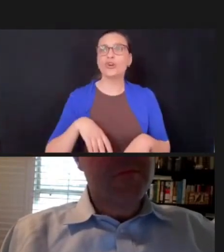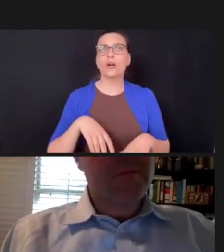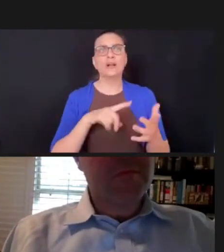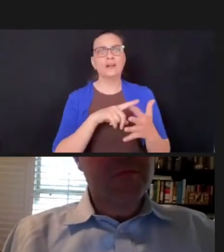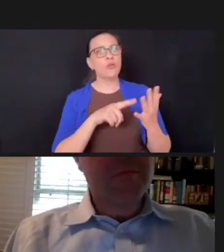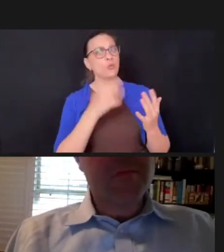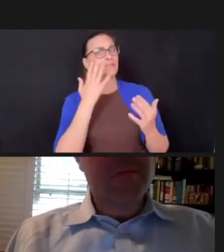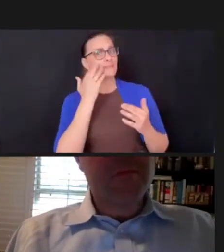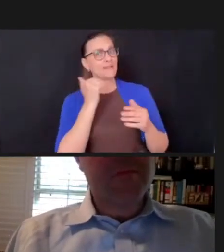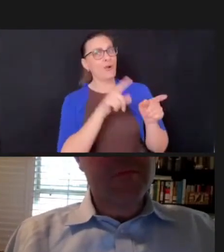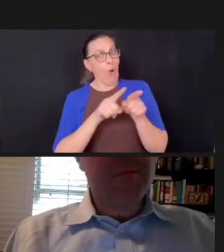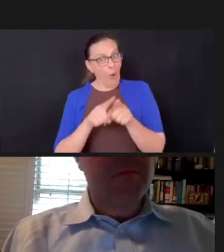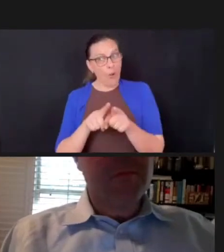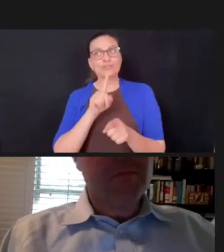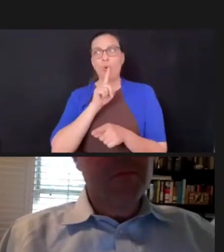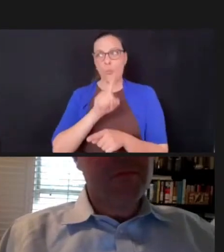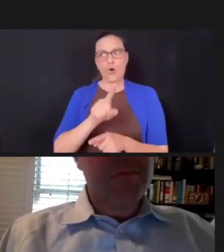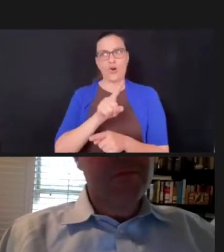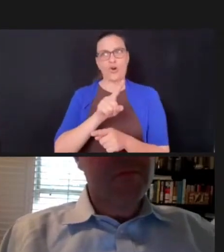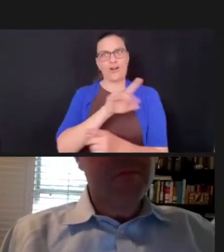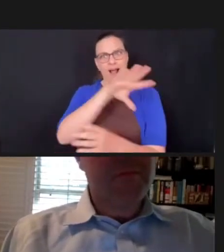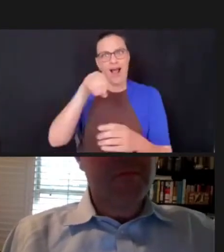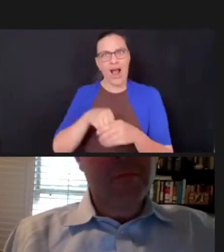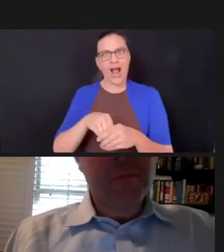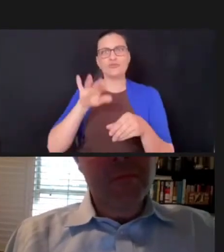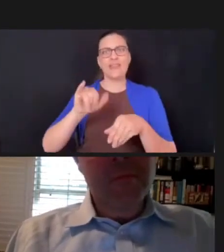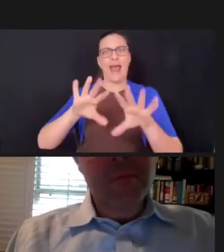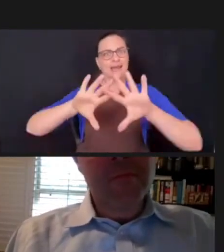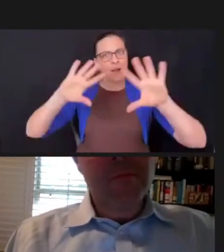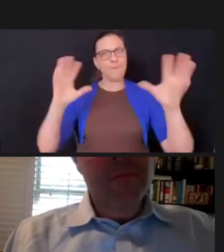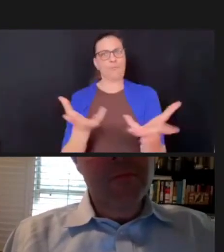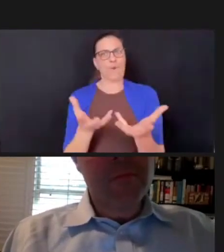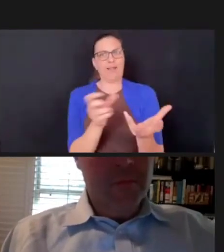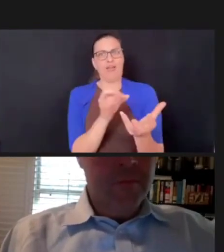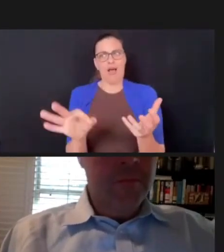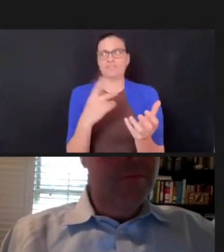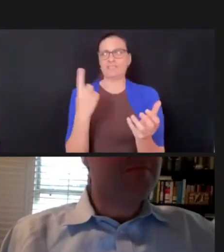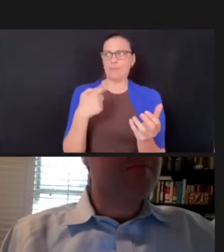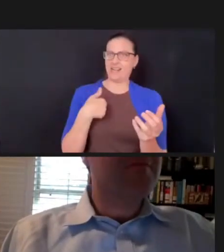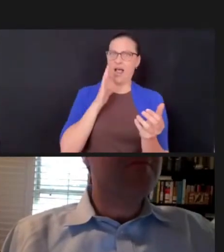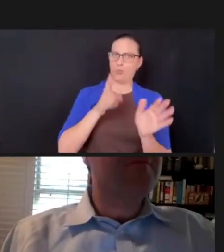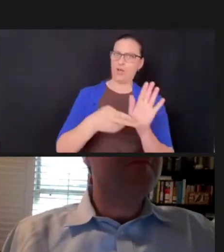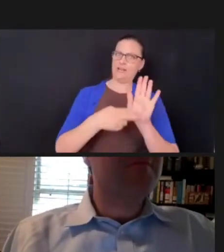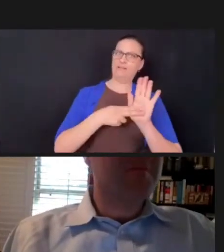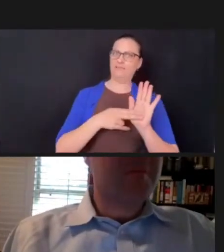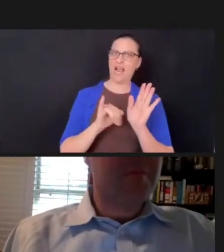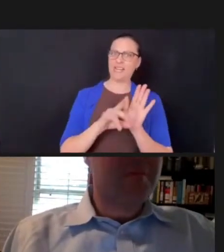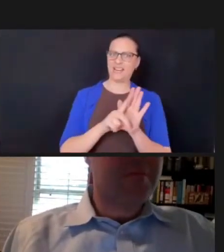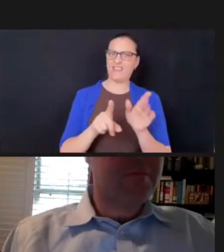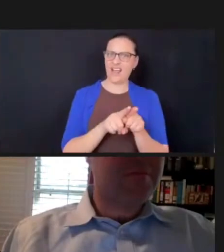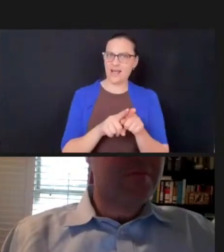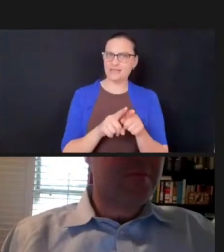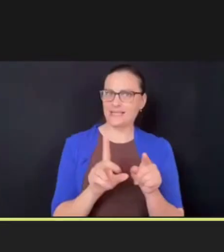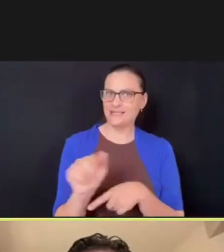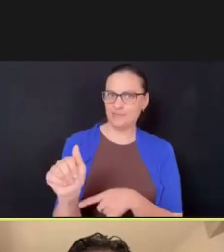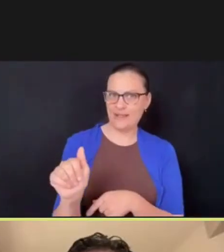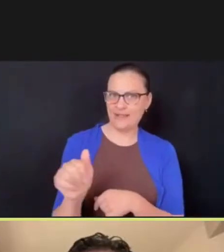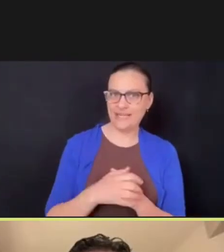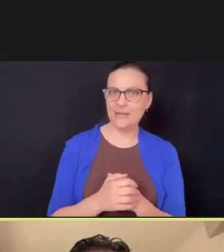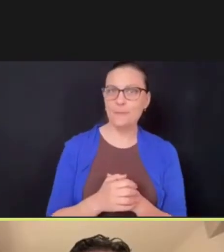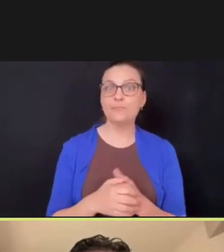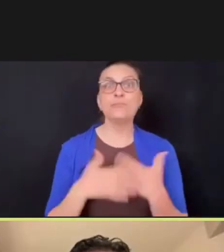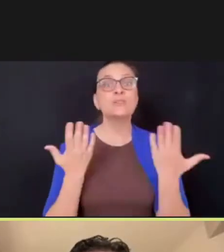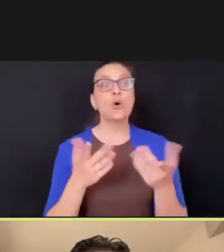also falling under the umbrella of something that I would identify as a disability. So as a